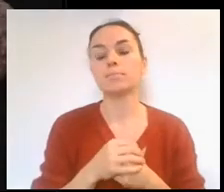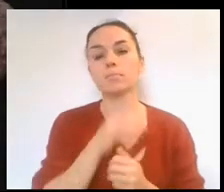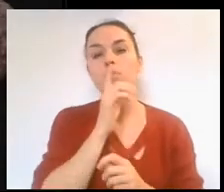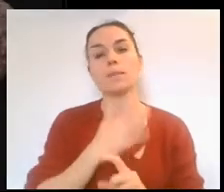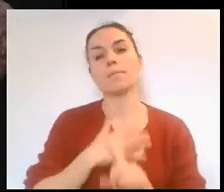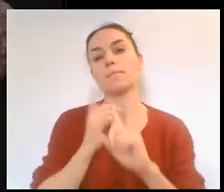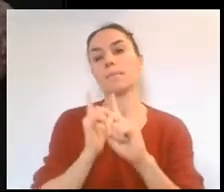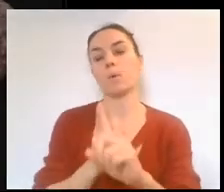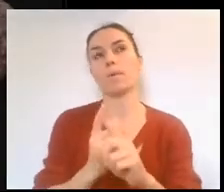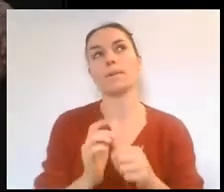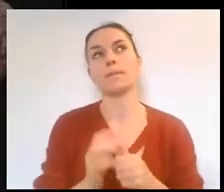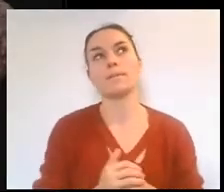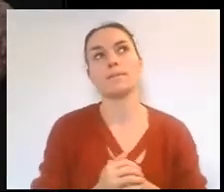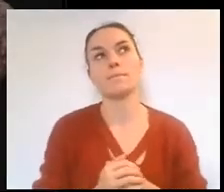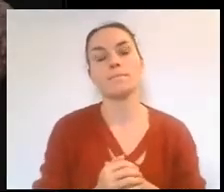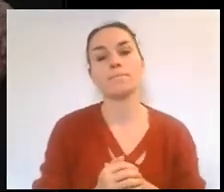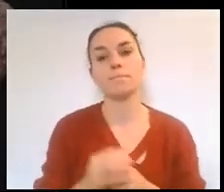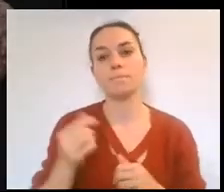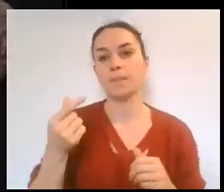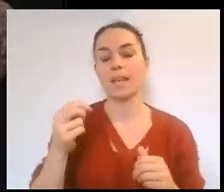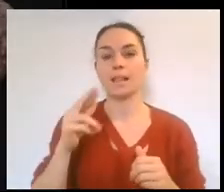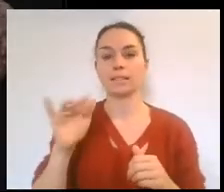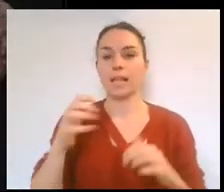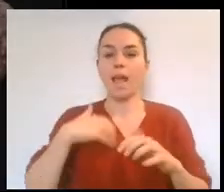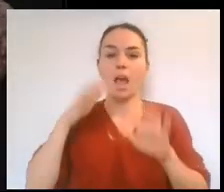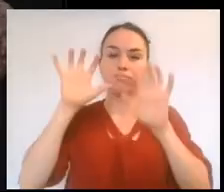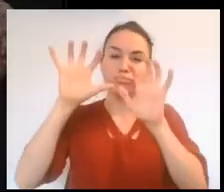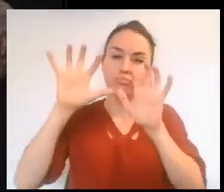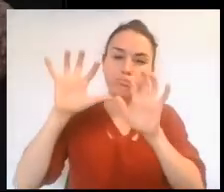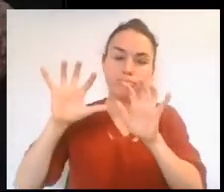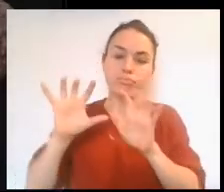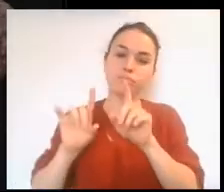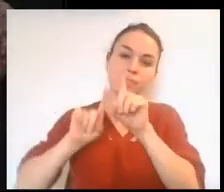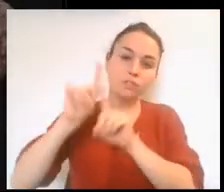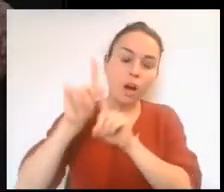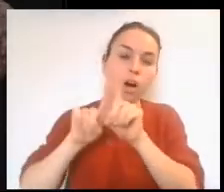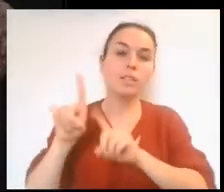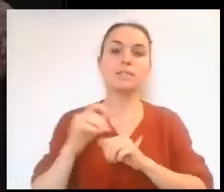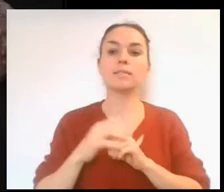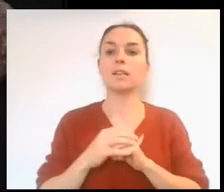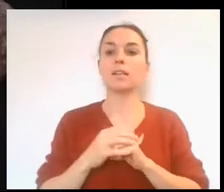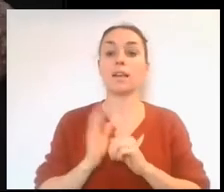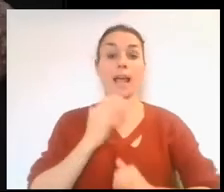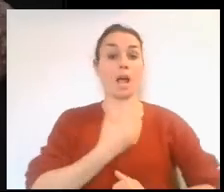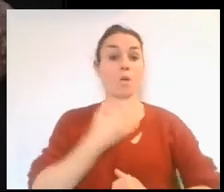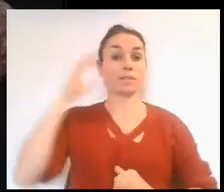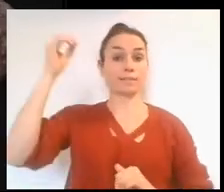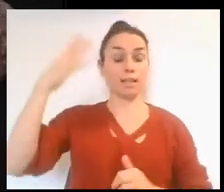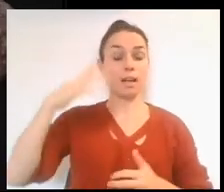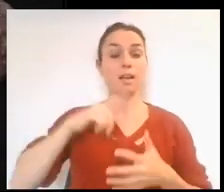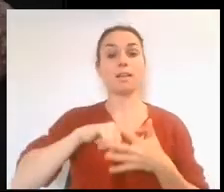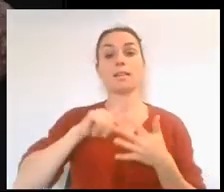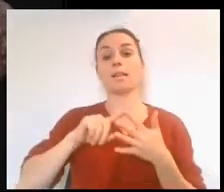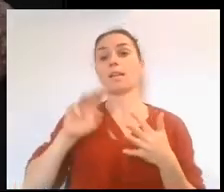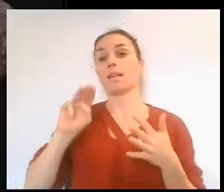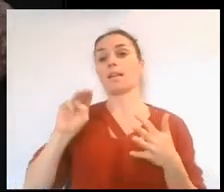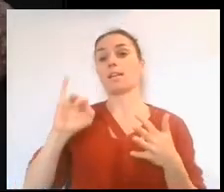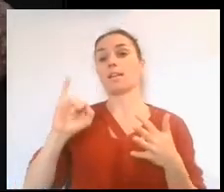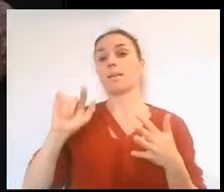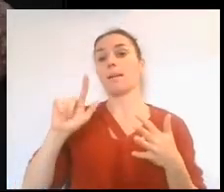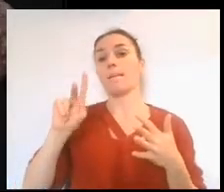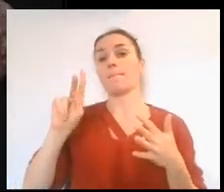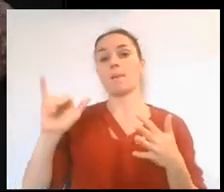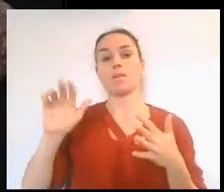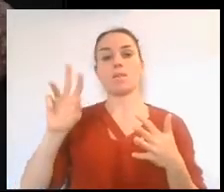consists of billions of stars. Again, our sun in the Milky Way is a representative star, and